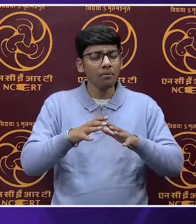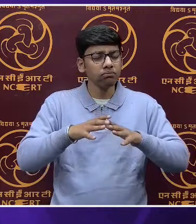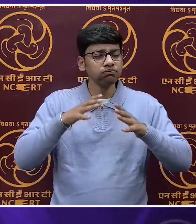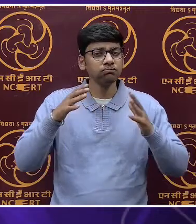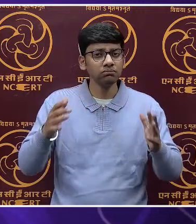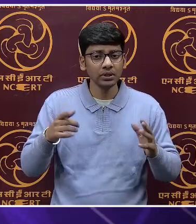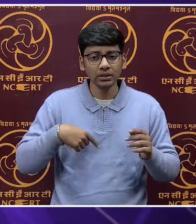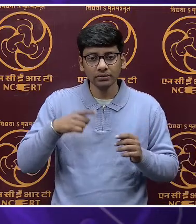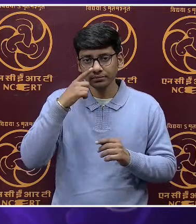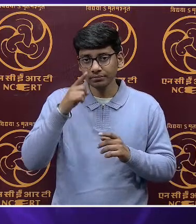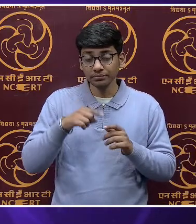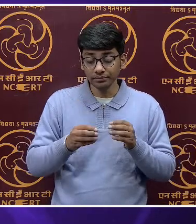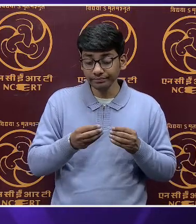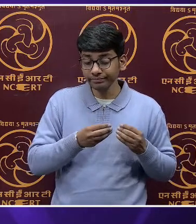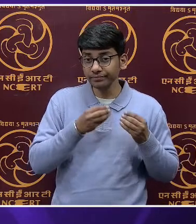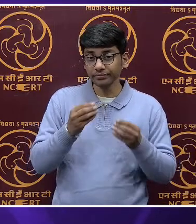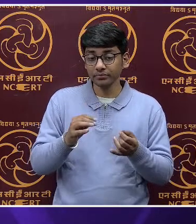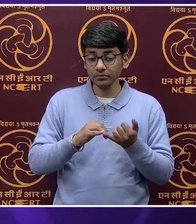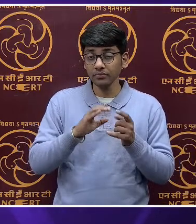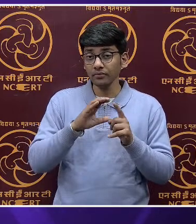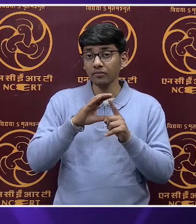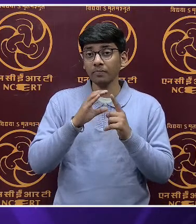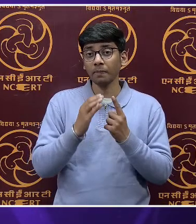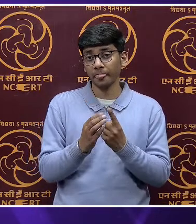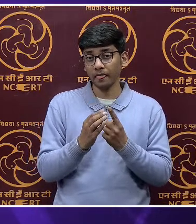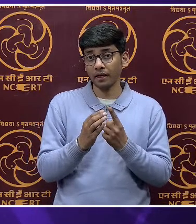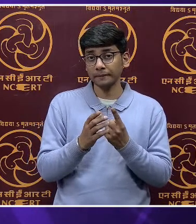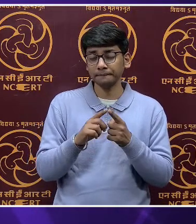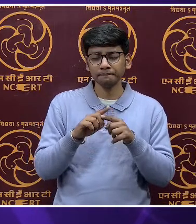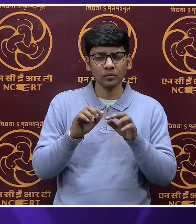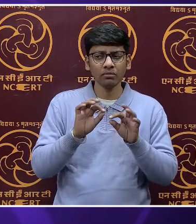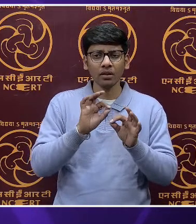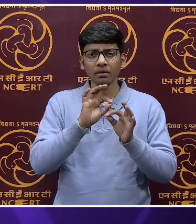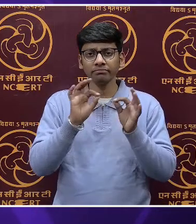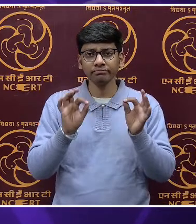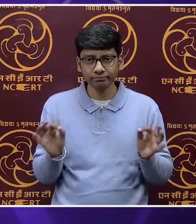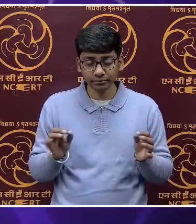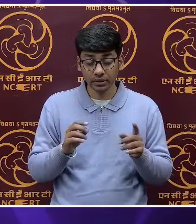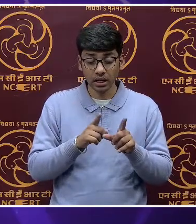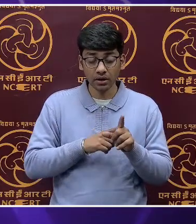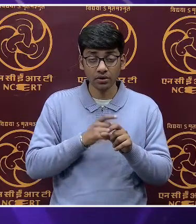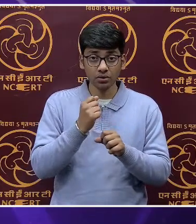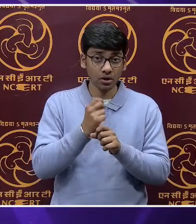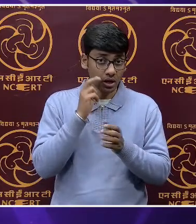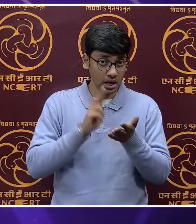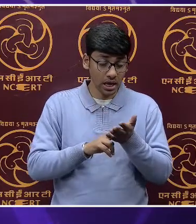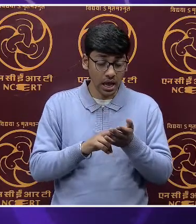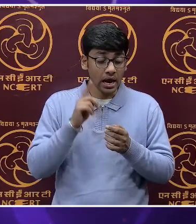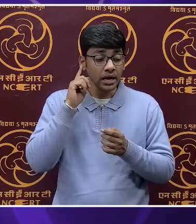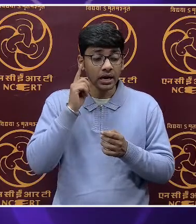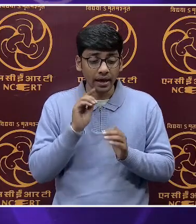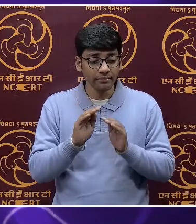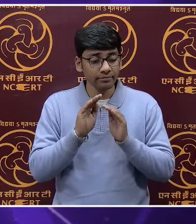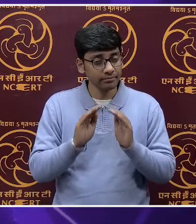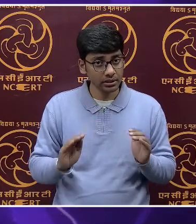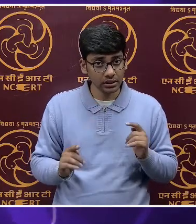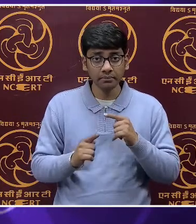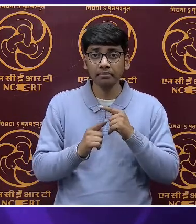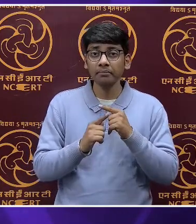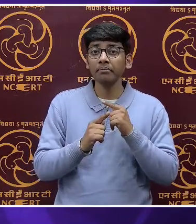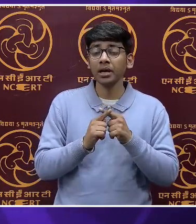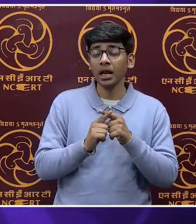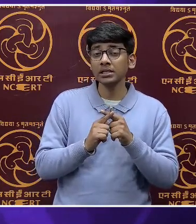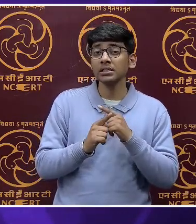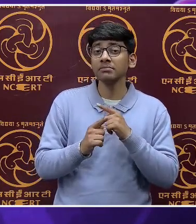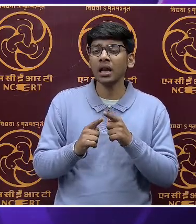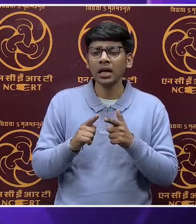has started to give back to the society. How? She performs for young children, for deaf children. Also, she performs